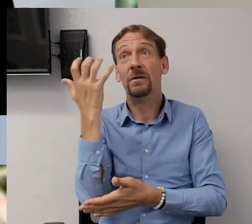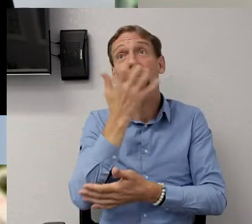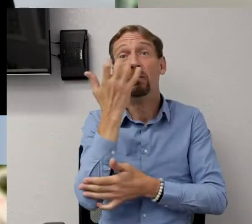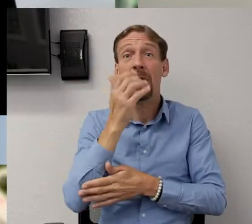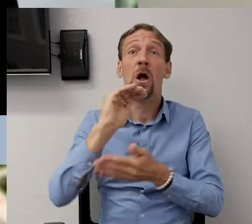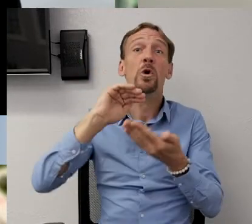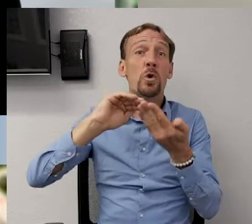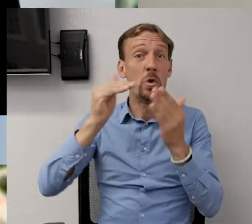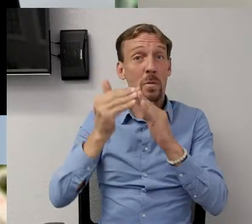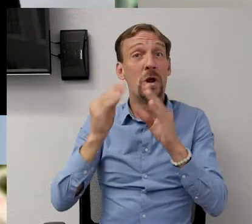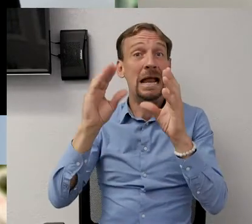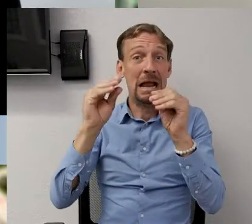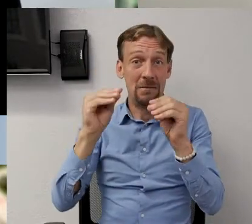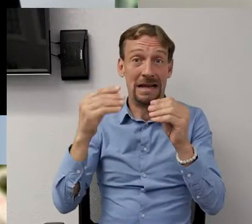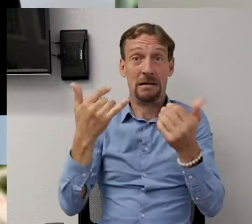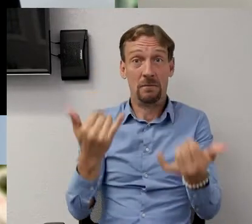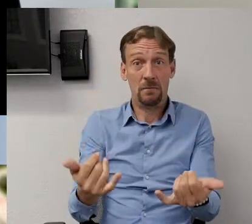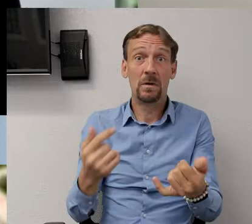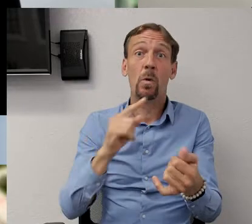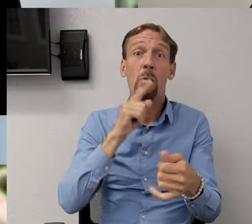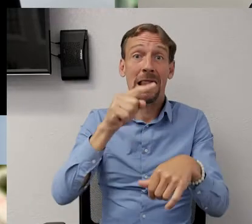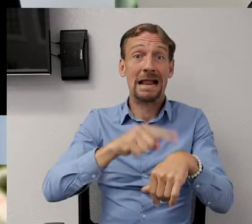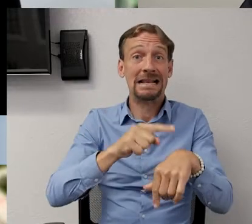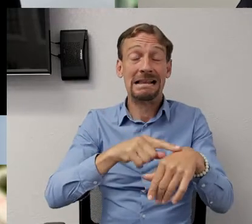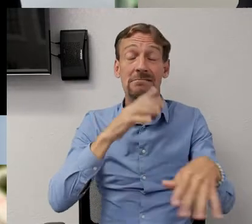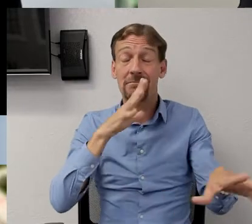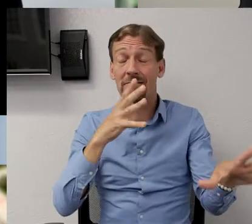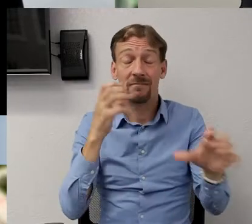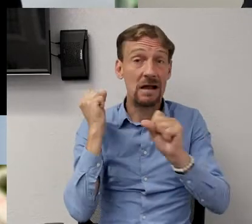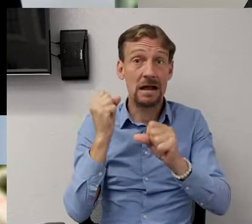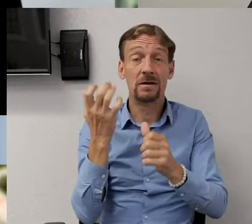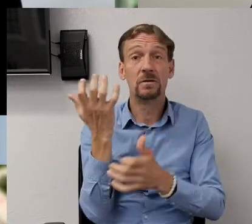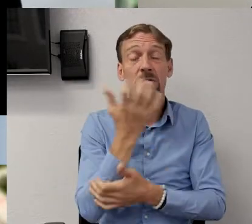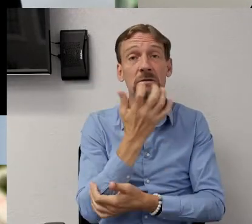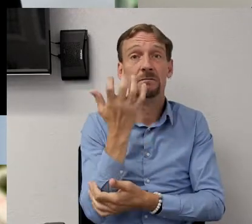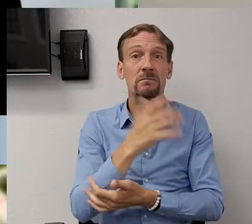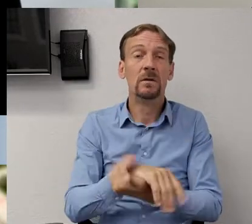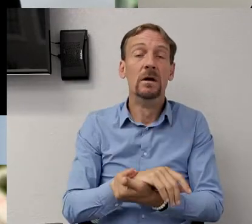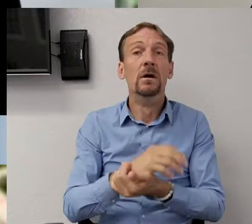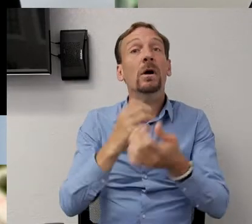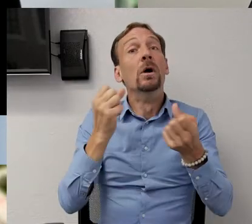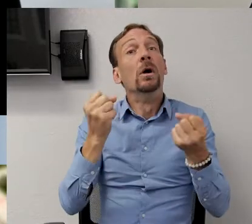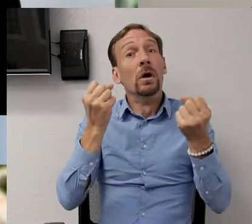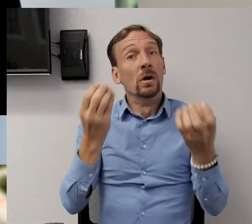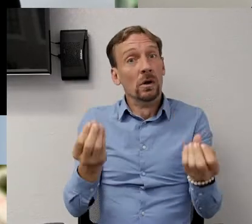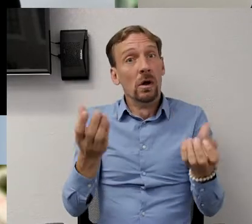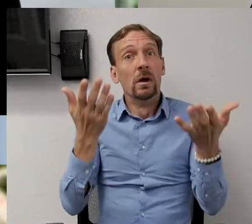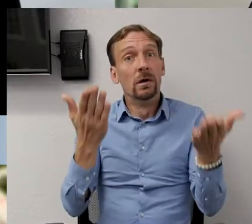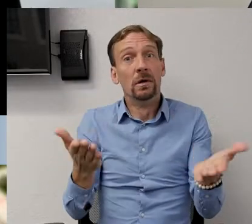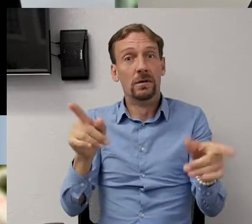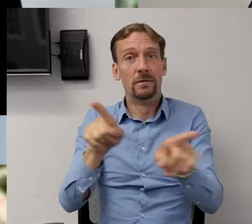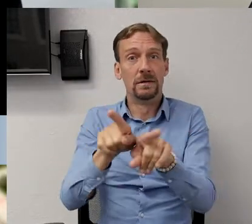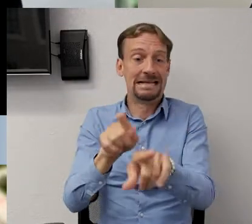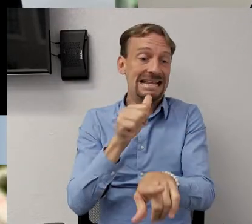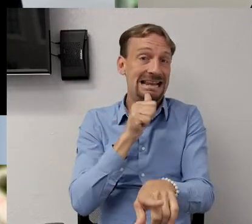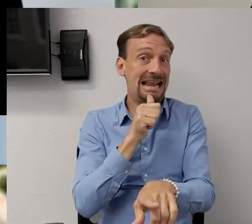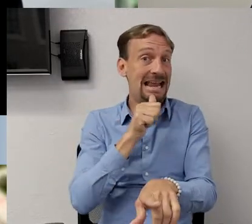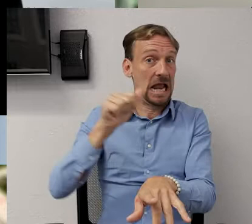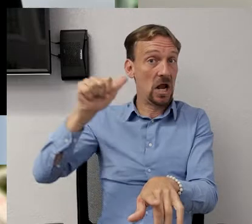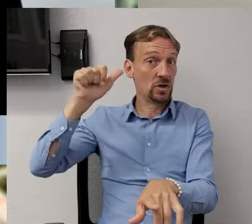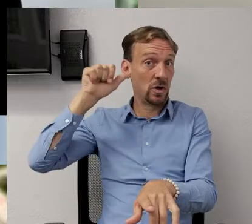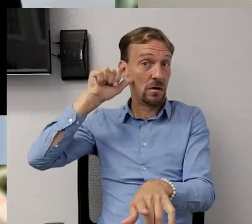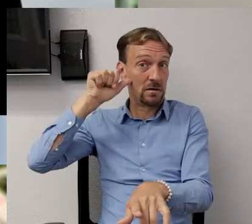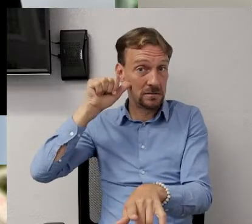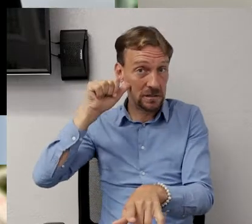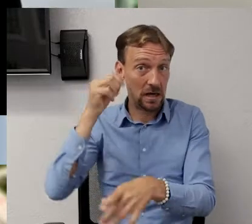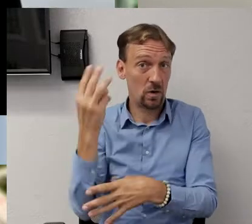community meeting, so time has been flying. Okay, so as of yesterday, Wednesday,